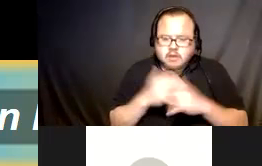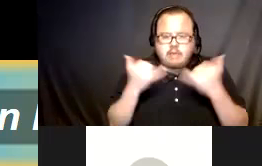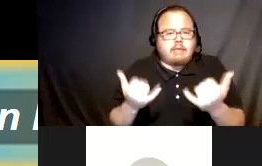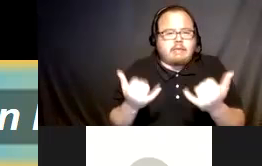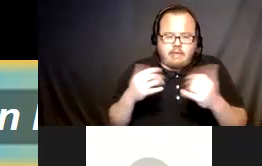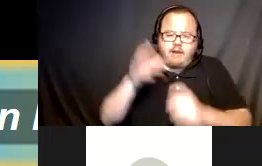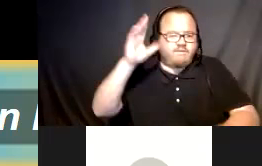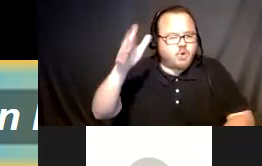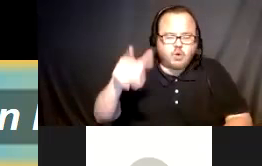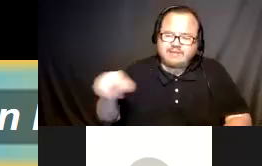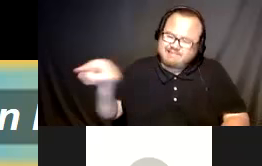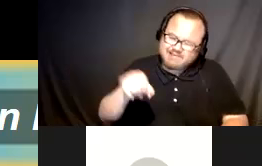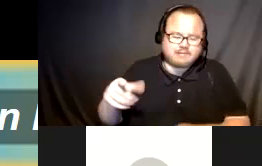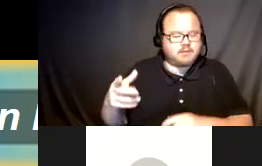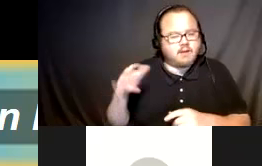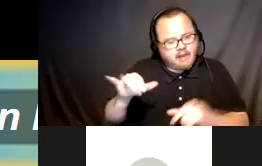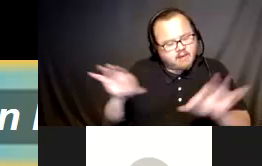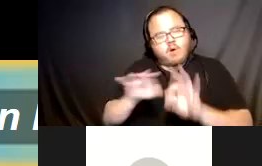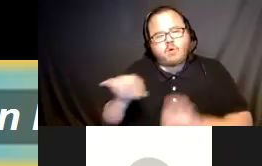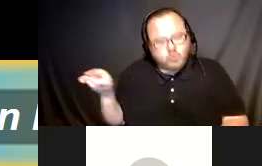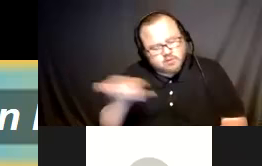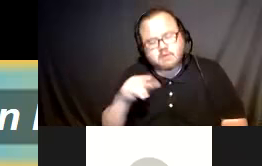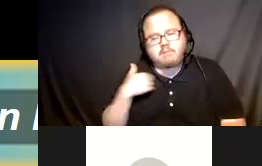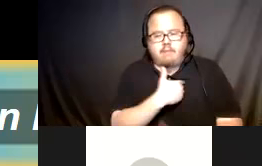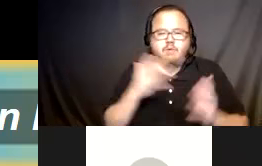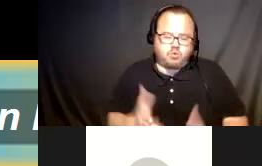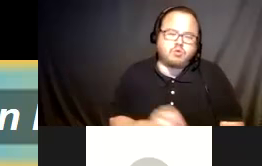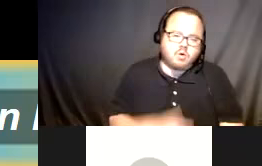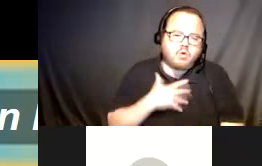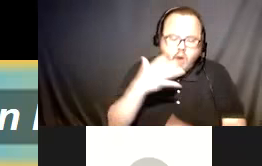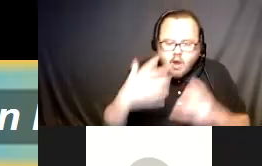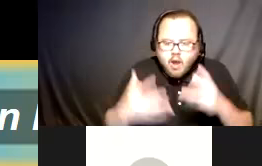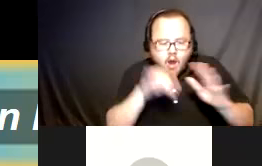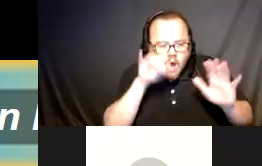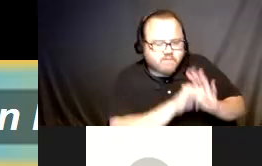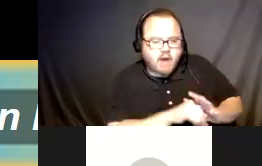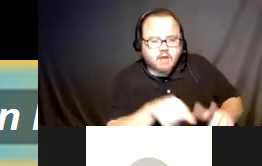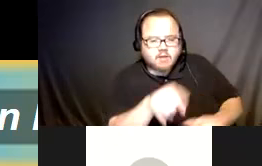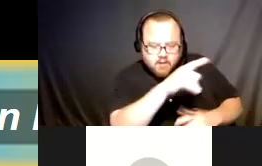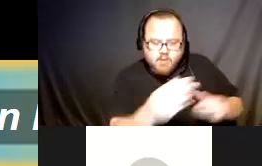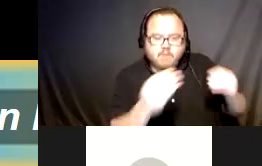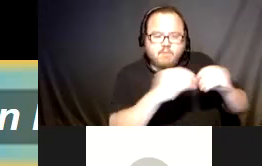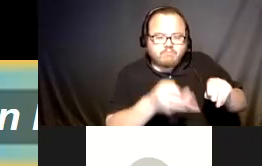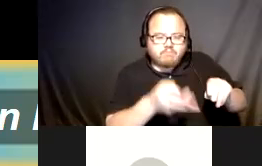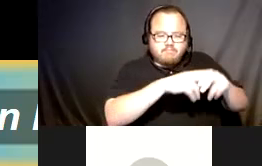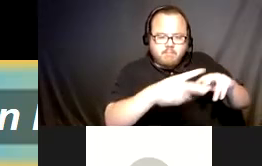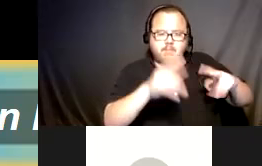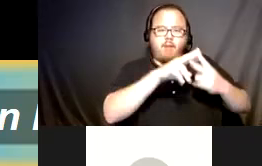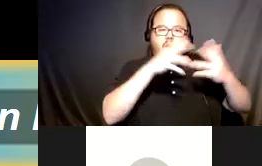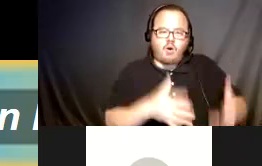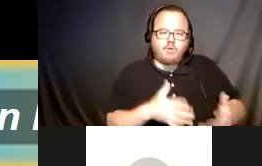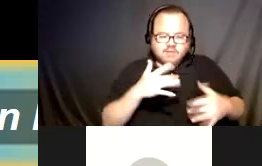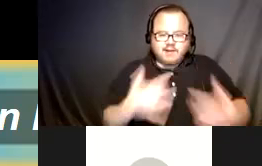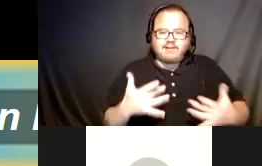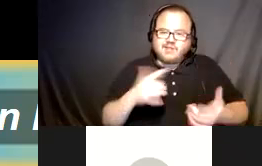and in the future. And we want to identify additional partners to add to our subcommittee, because people change,